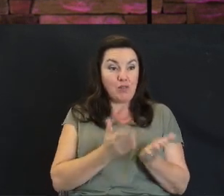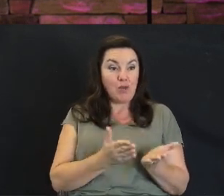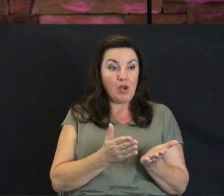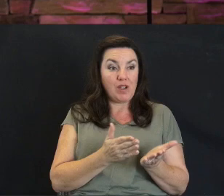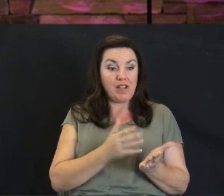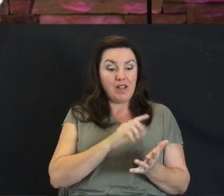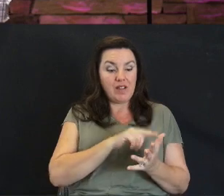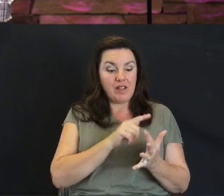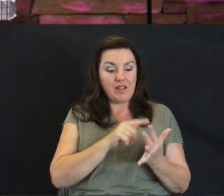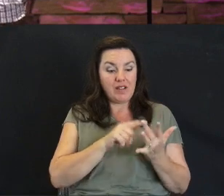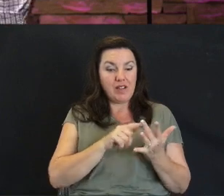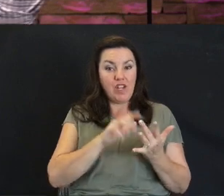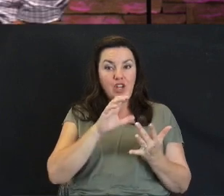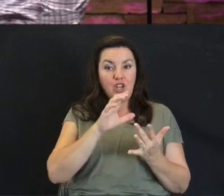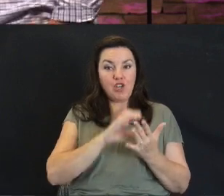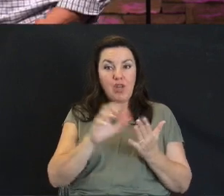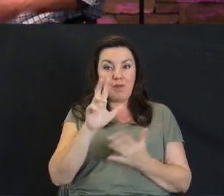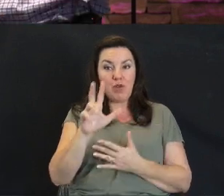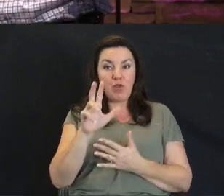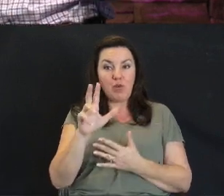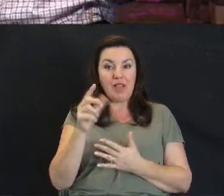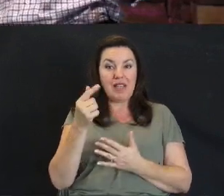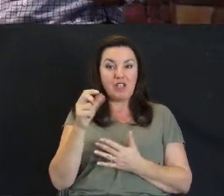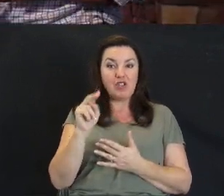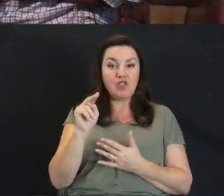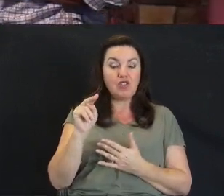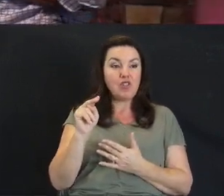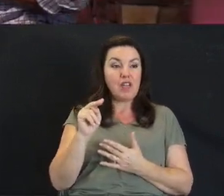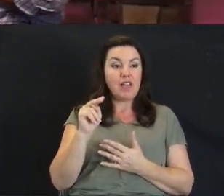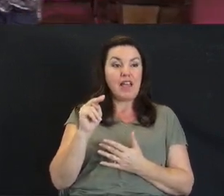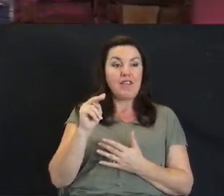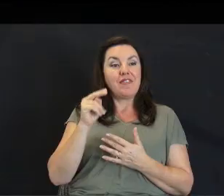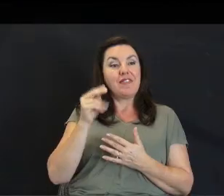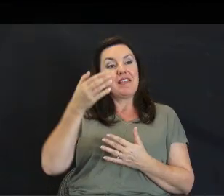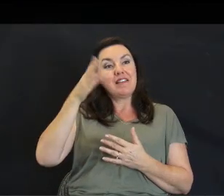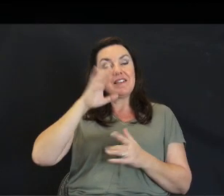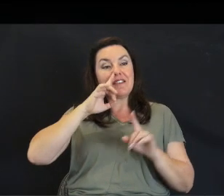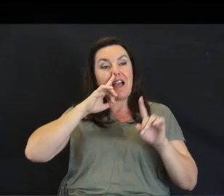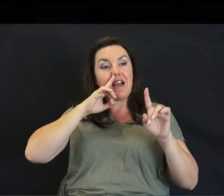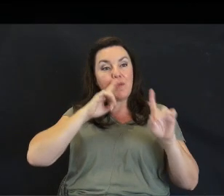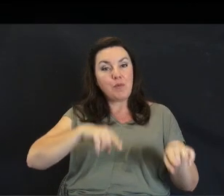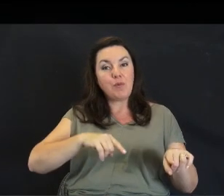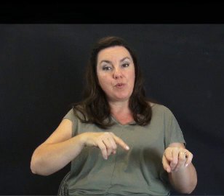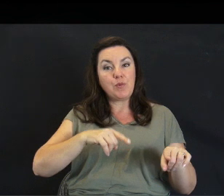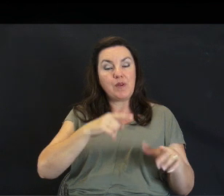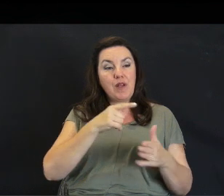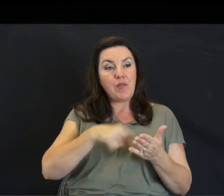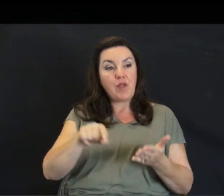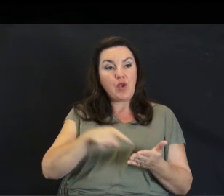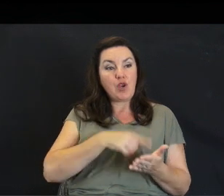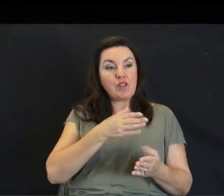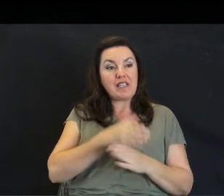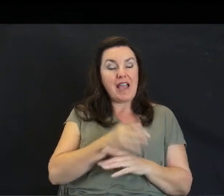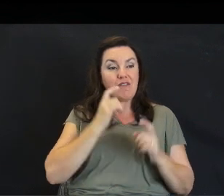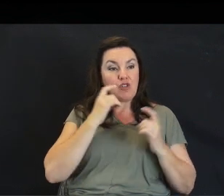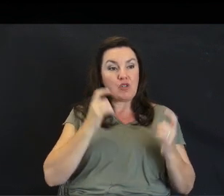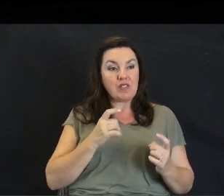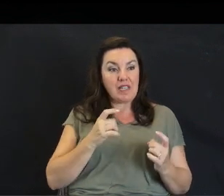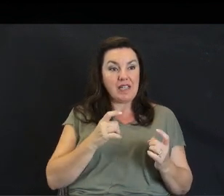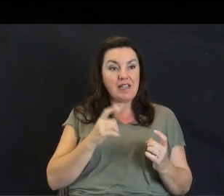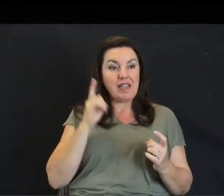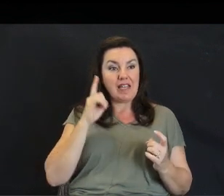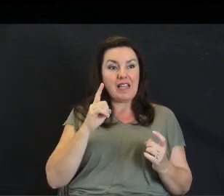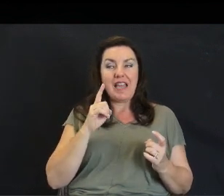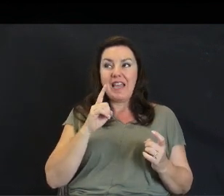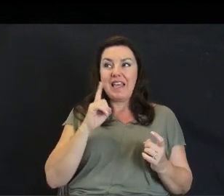Third chapter We read this This is God pronouncing his curses After Adam and Eve sinned Listen to this This is one of the most significant Verses in the Bible